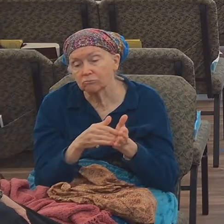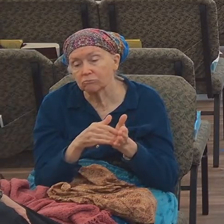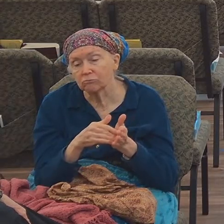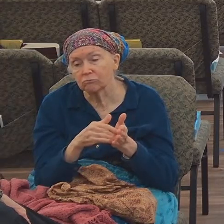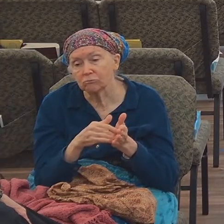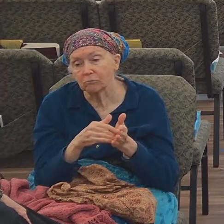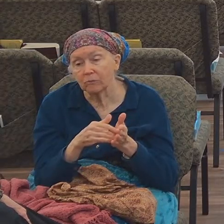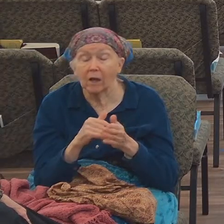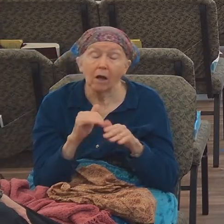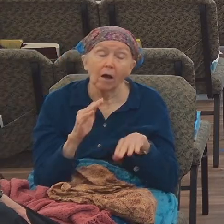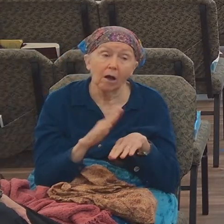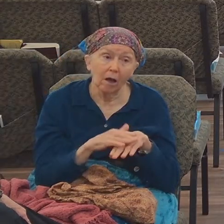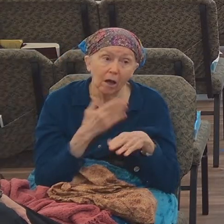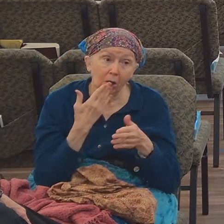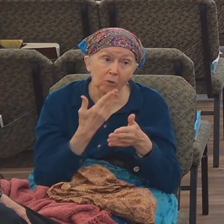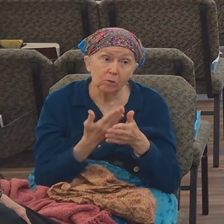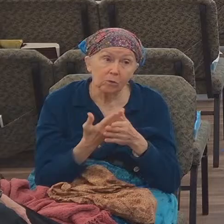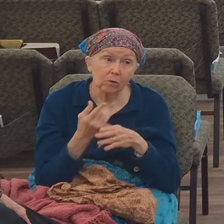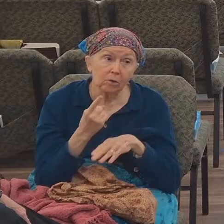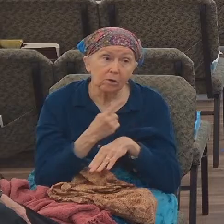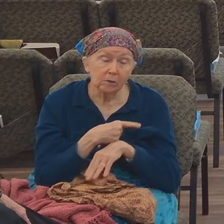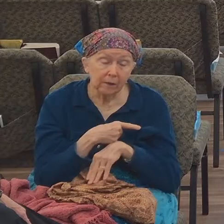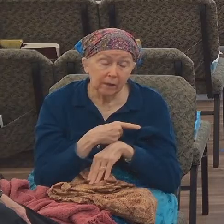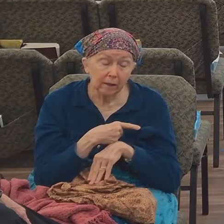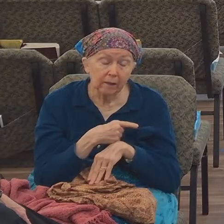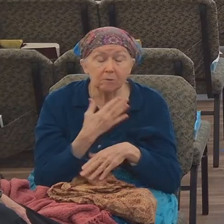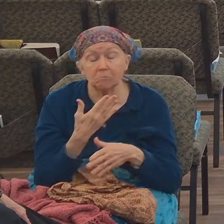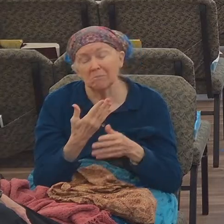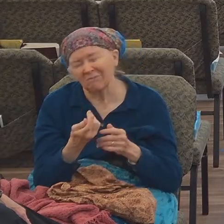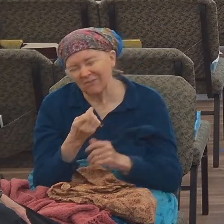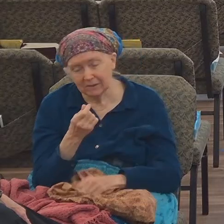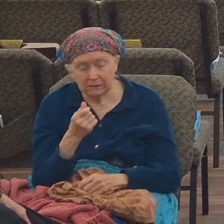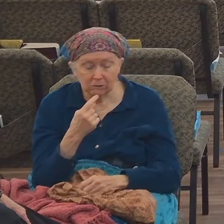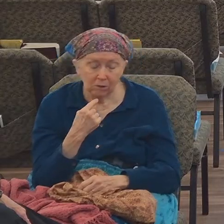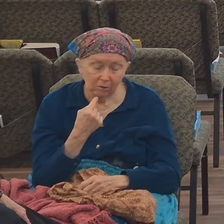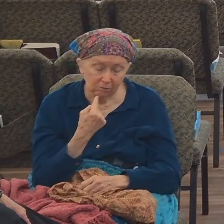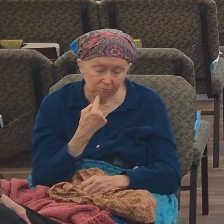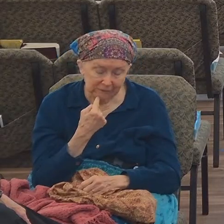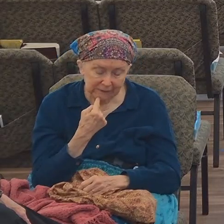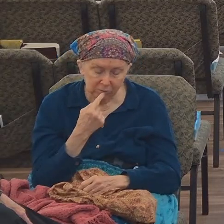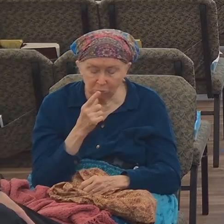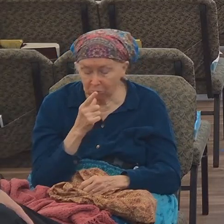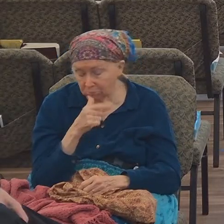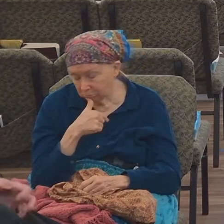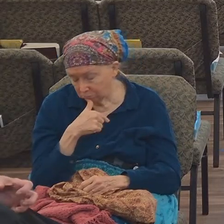On a good day, a little disappointment. On a bad day,